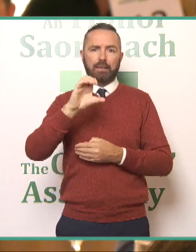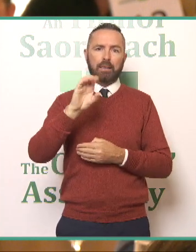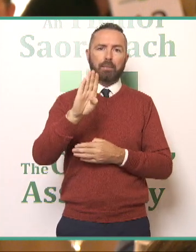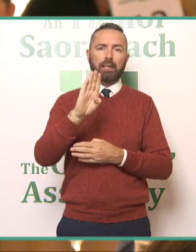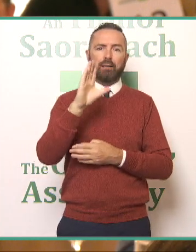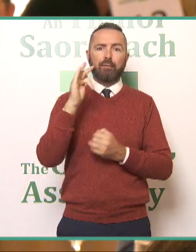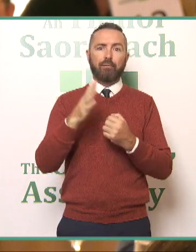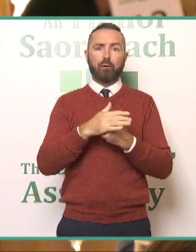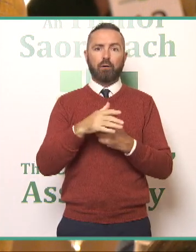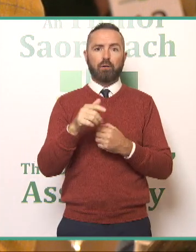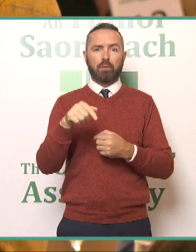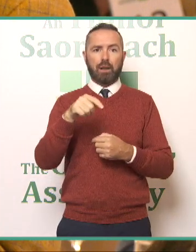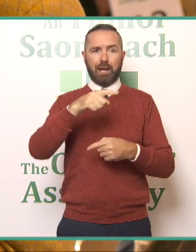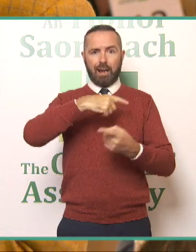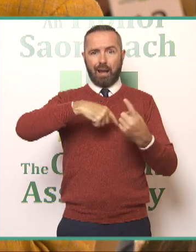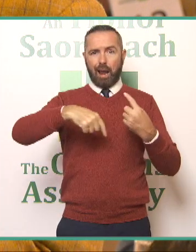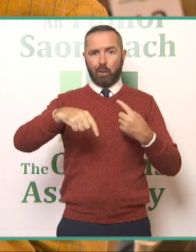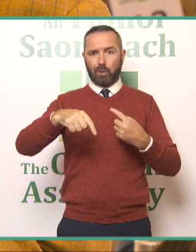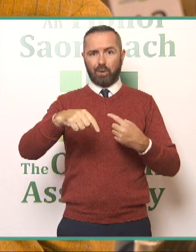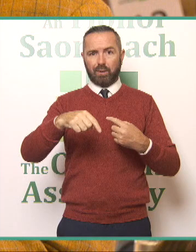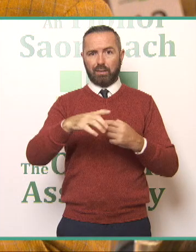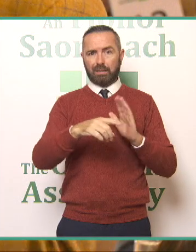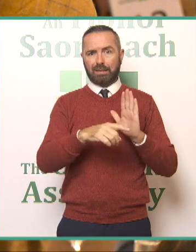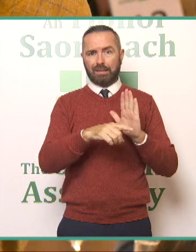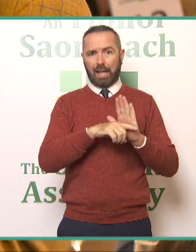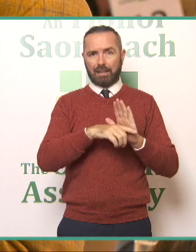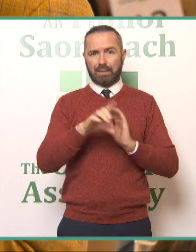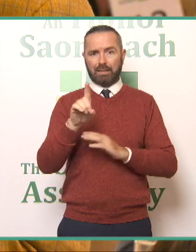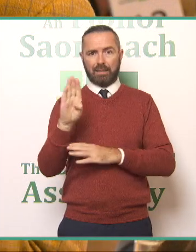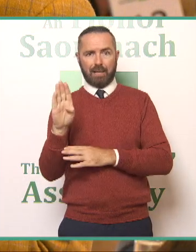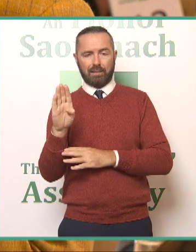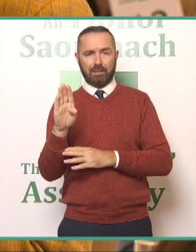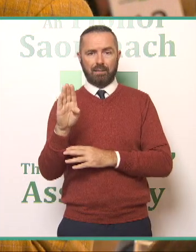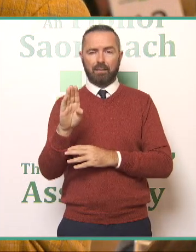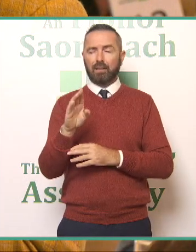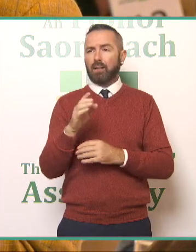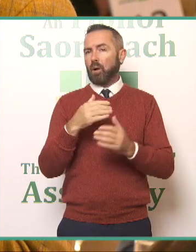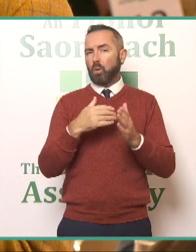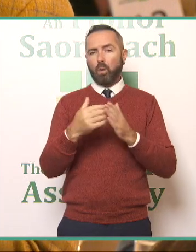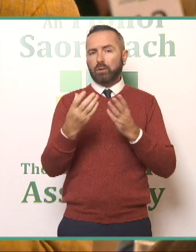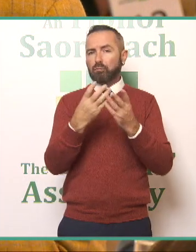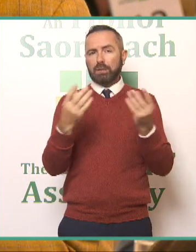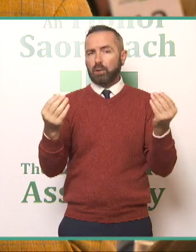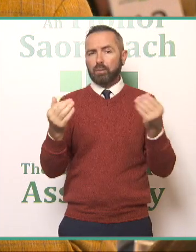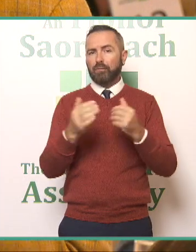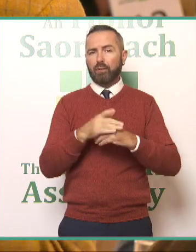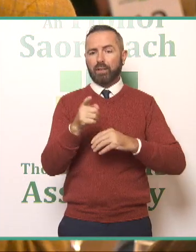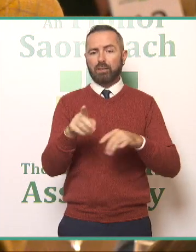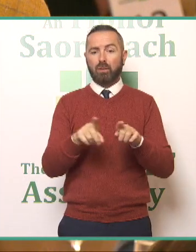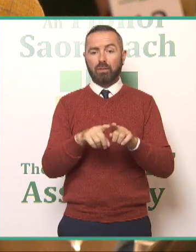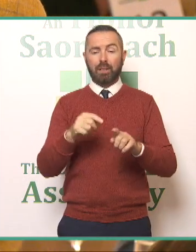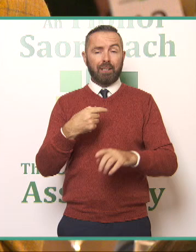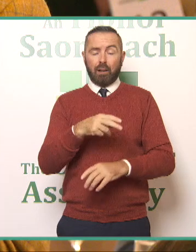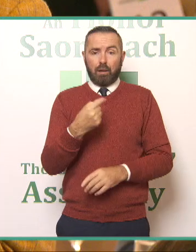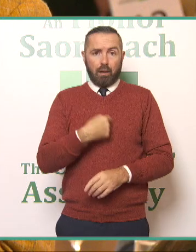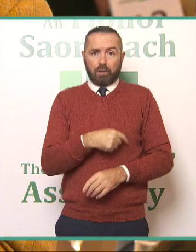unsustainable debt? Is there a resolution at that level? I mean, I have to say I don't really understand all this, but I think this